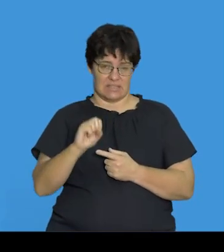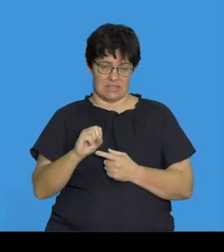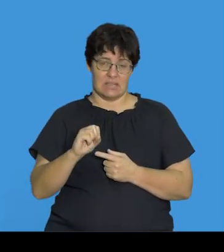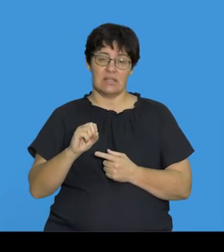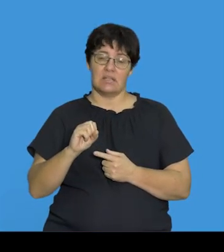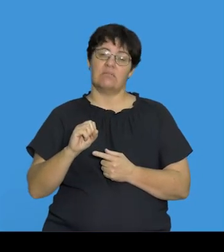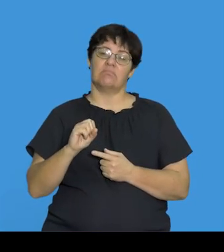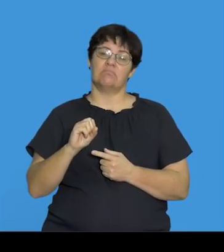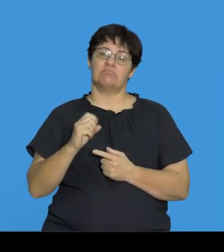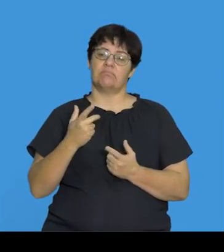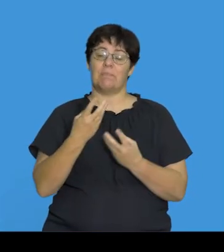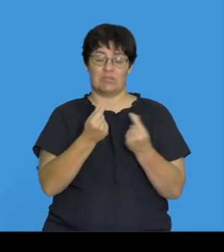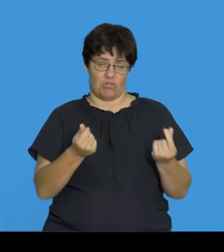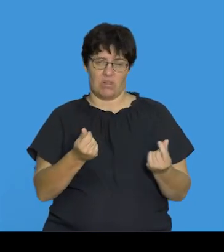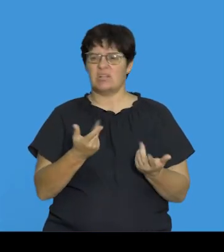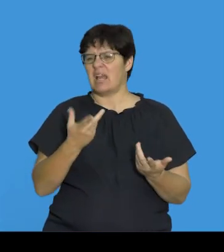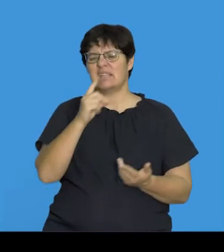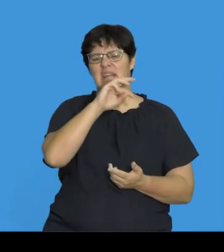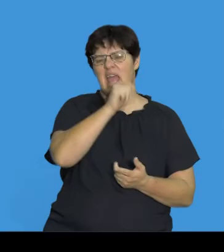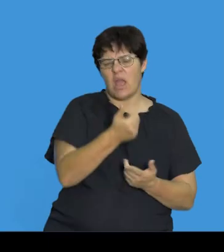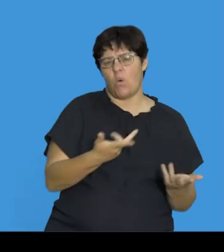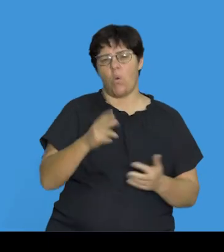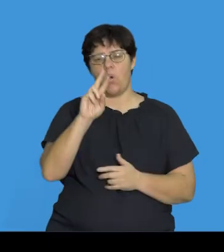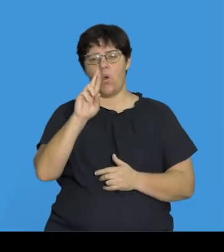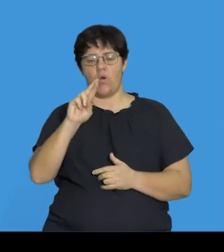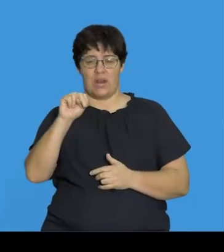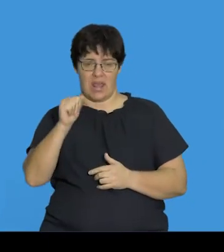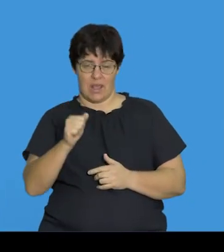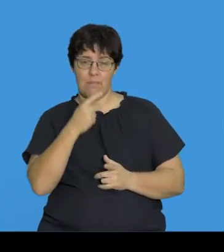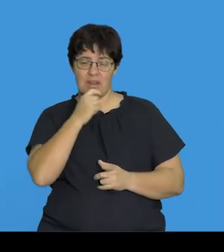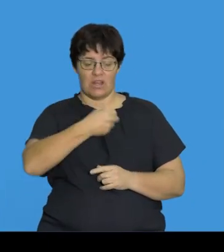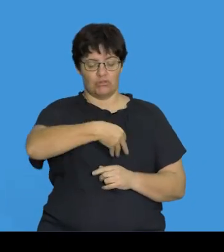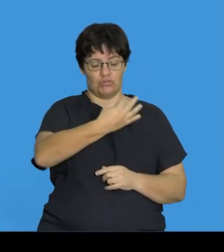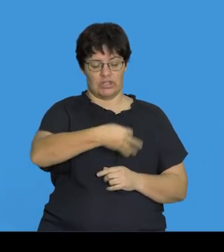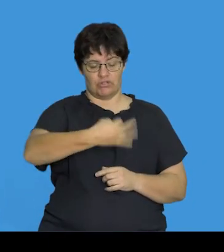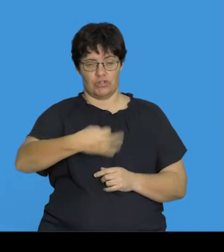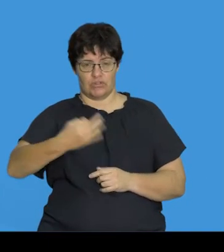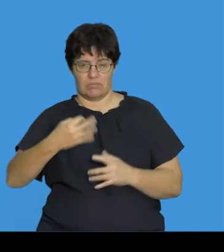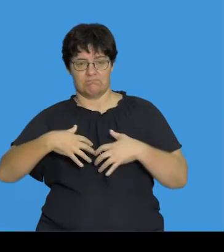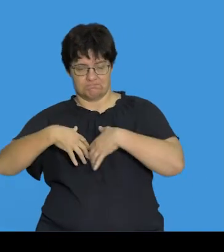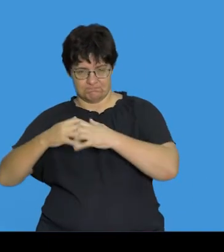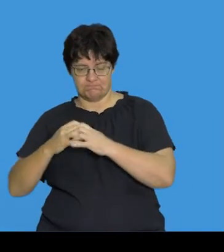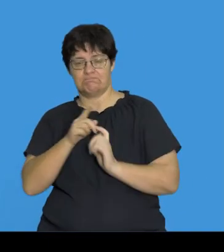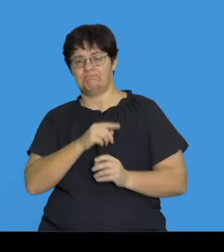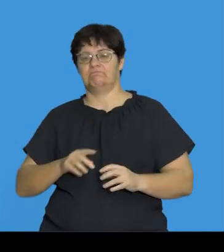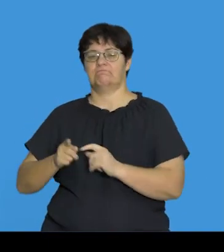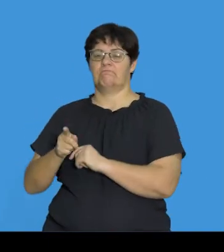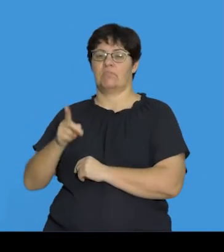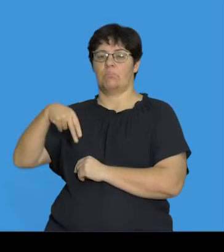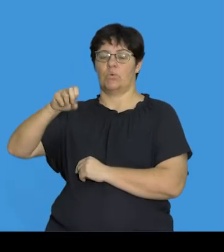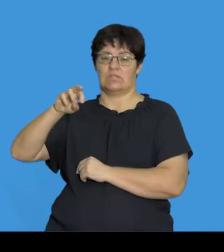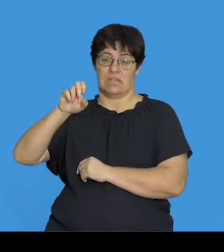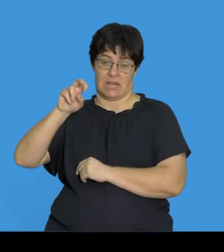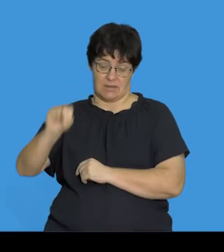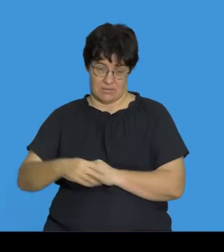mRNA sequences, which are made up of triplets, and that is making proteins. What